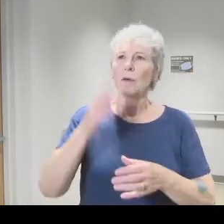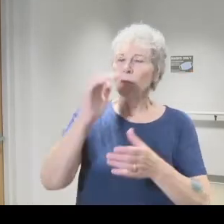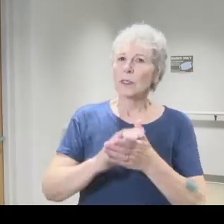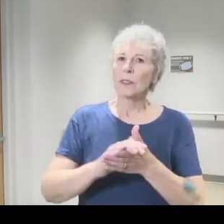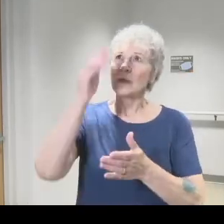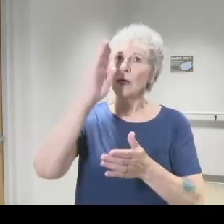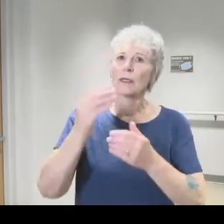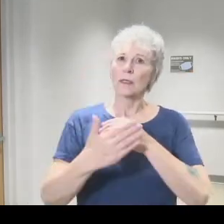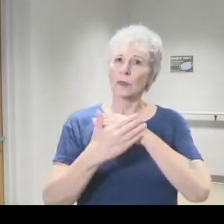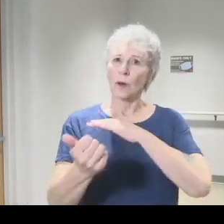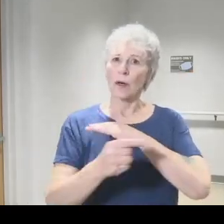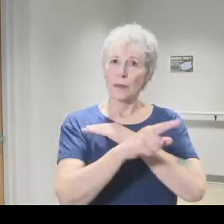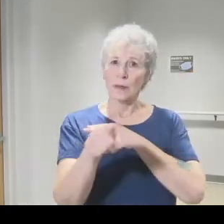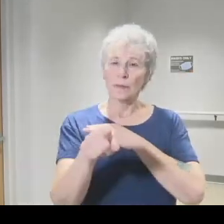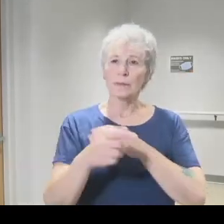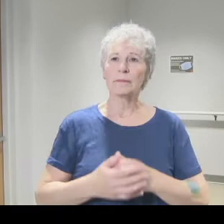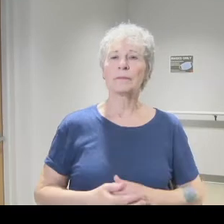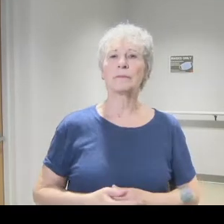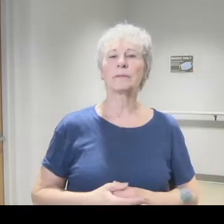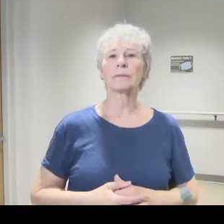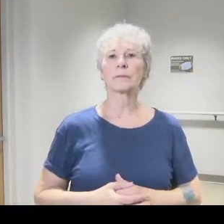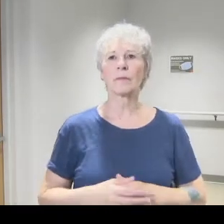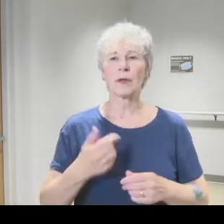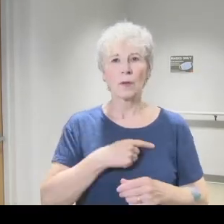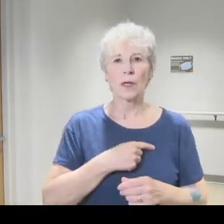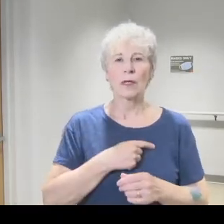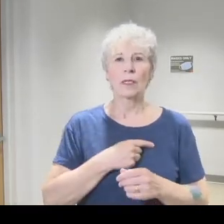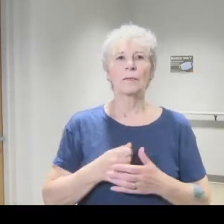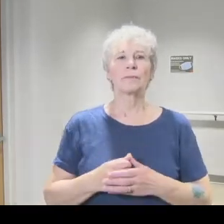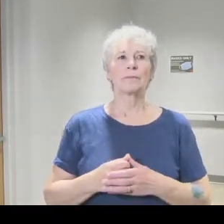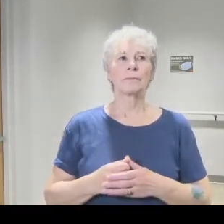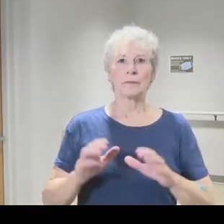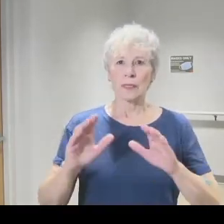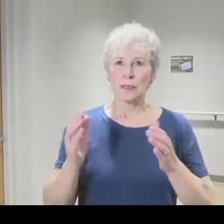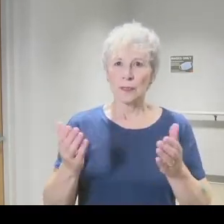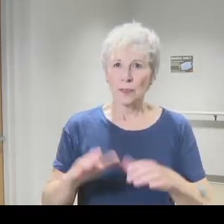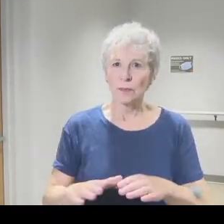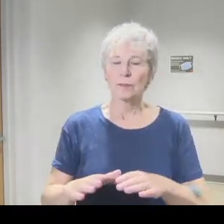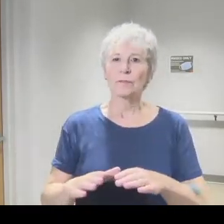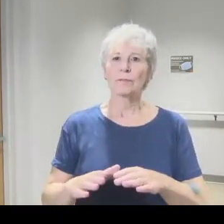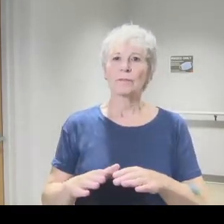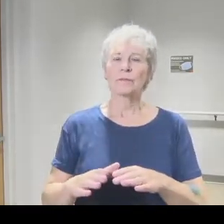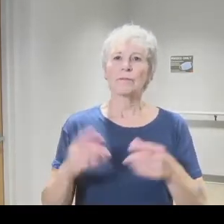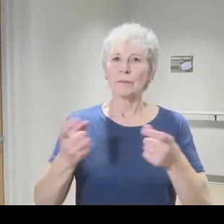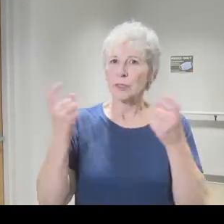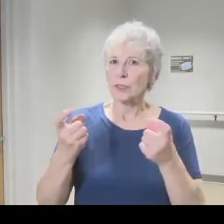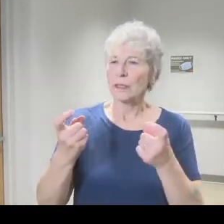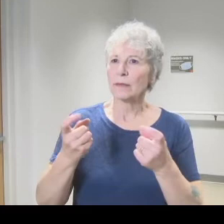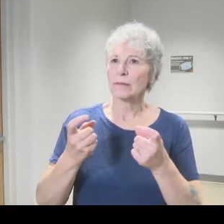them. And we are commissioning as verifying the call of God on them. In a